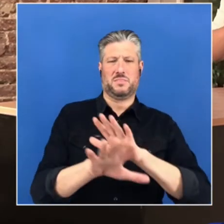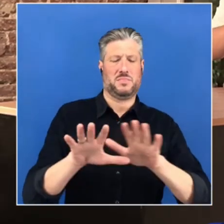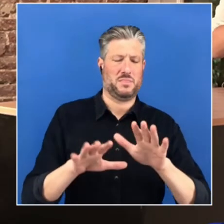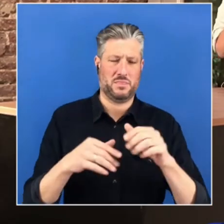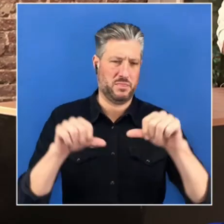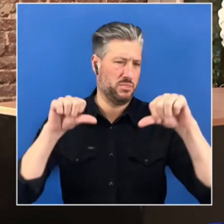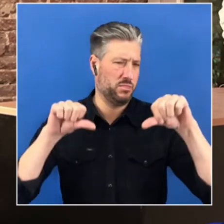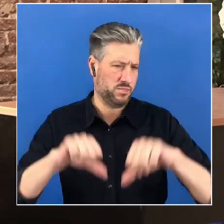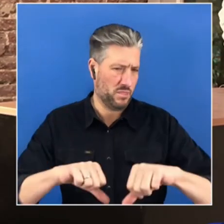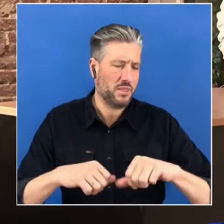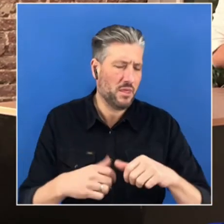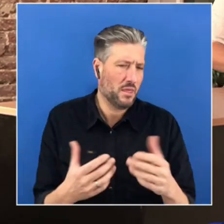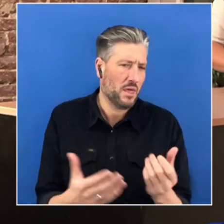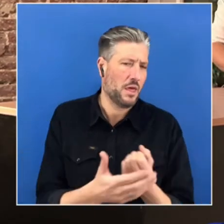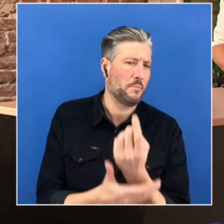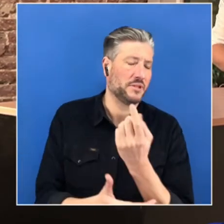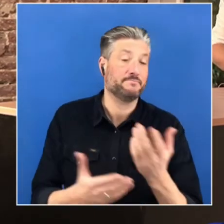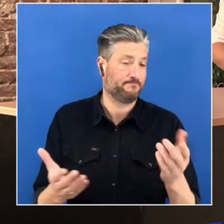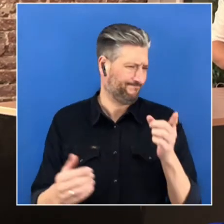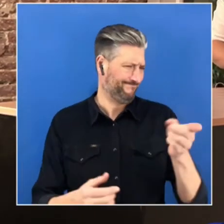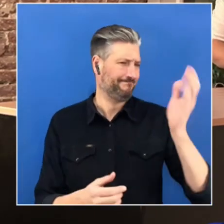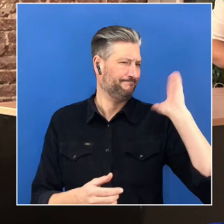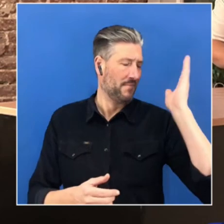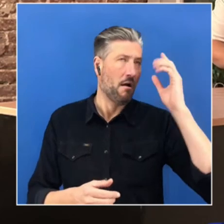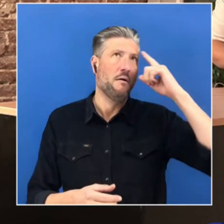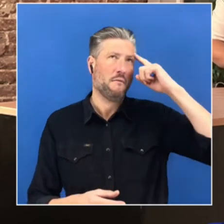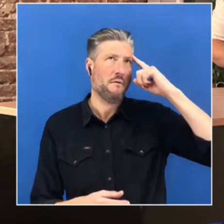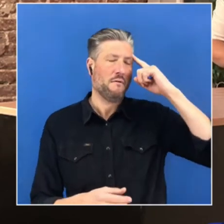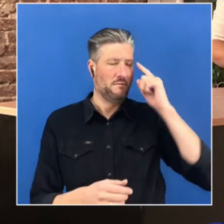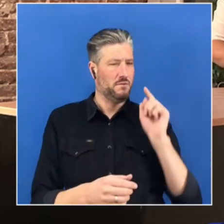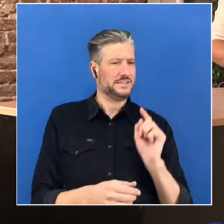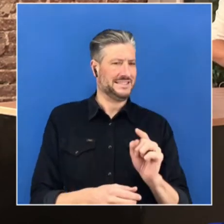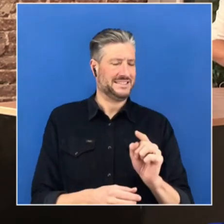One question that I wanted to ask you, and that is,